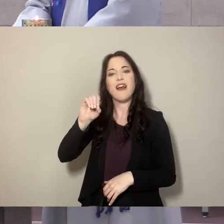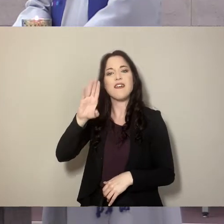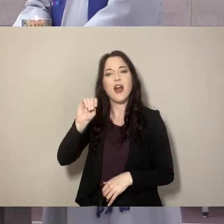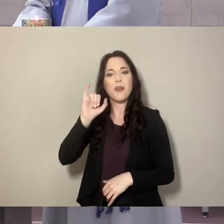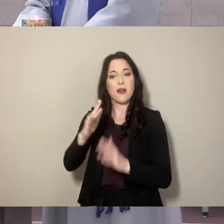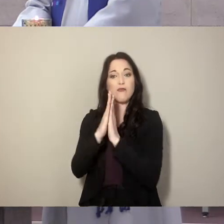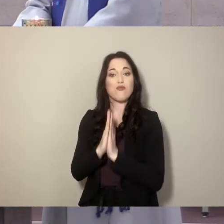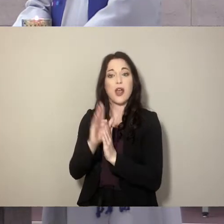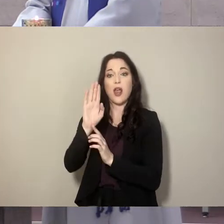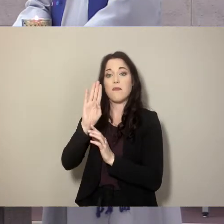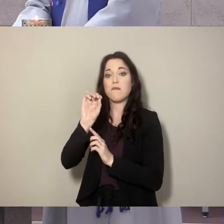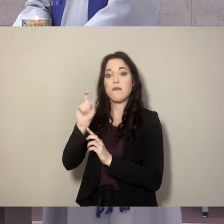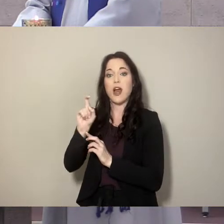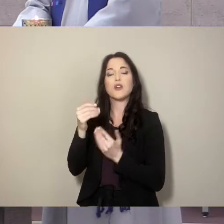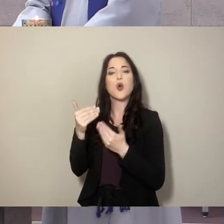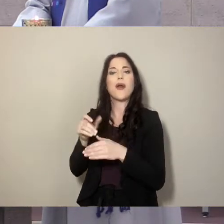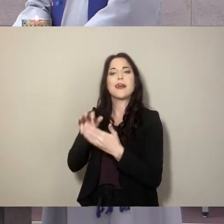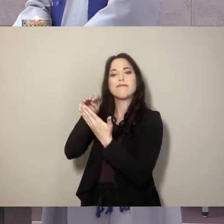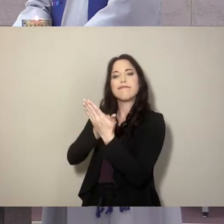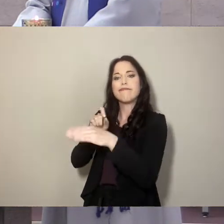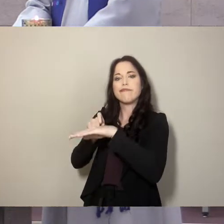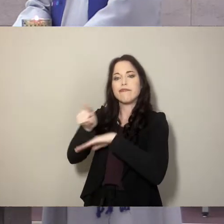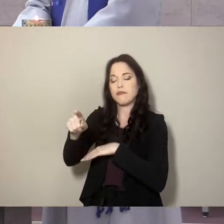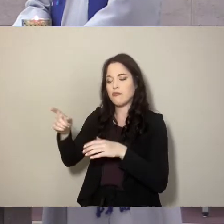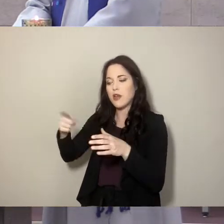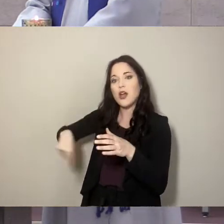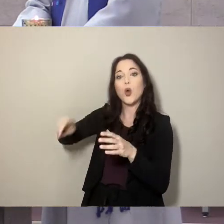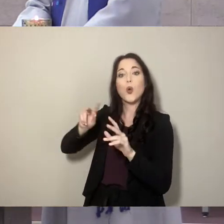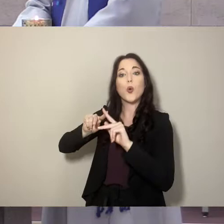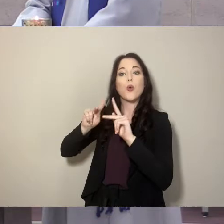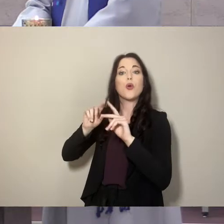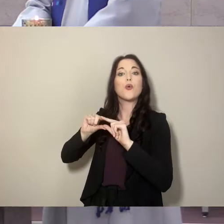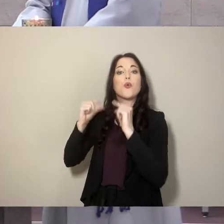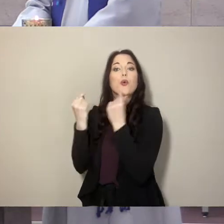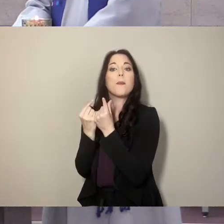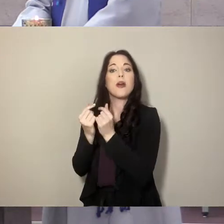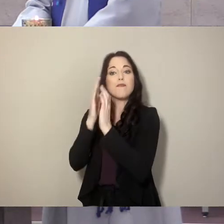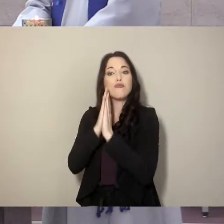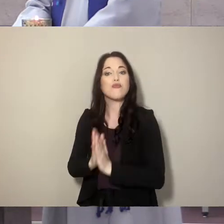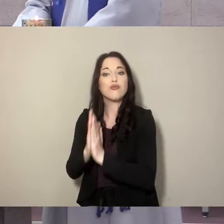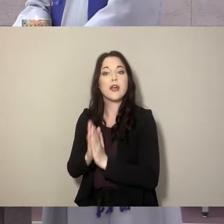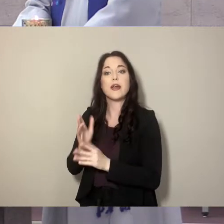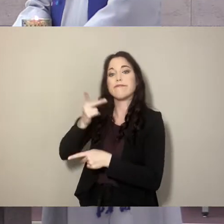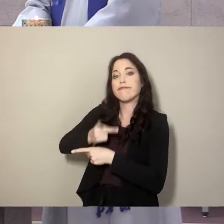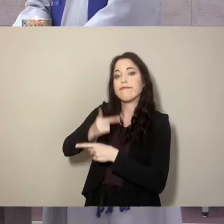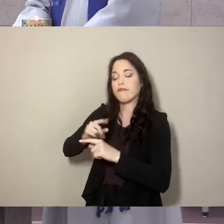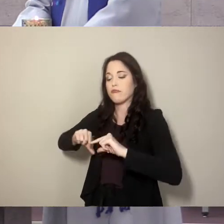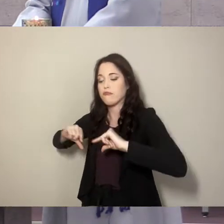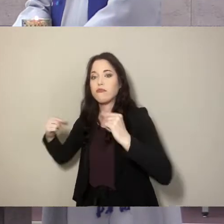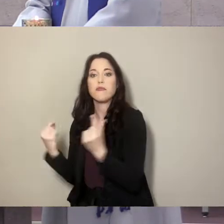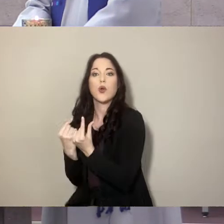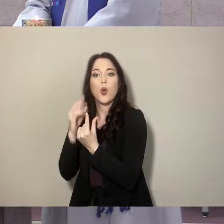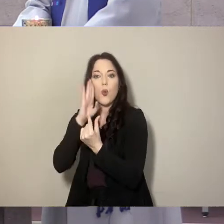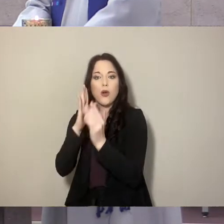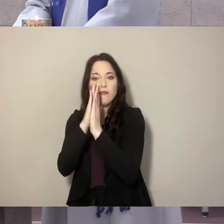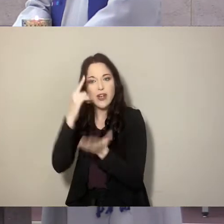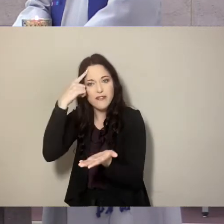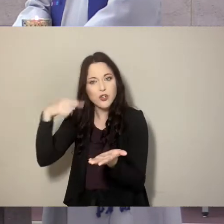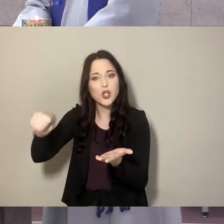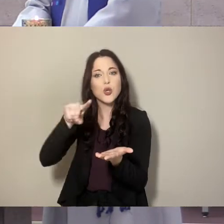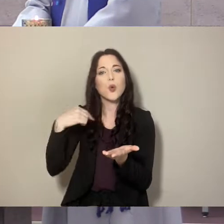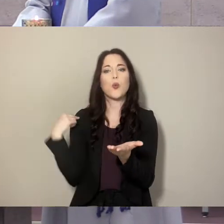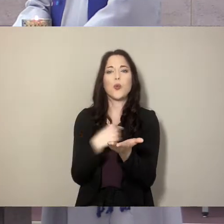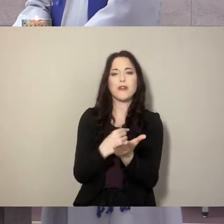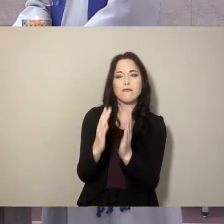prayer box and enter your prayer requests there, and it will make its way to our pastoral care ministers. We are a praying